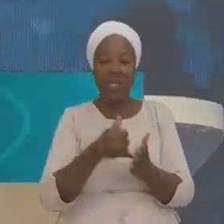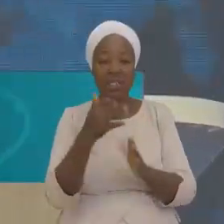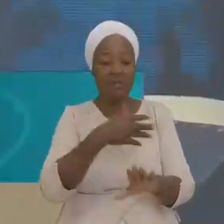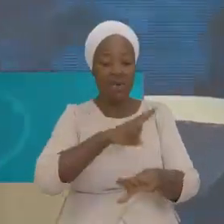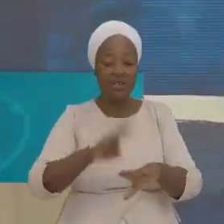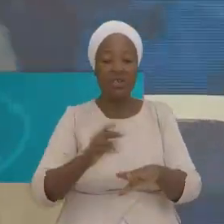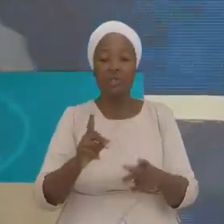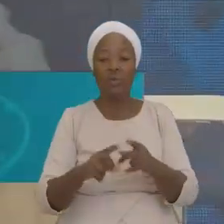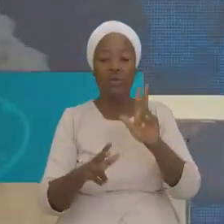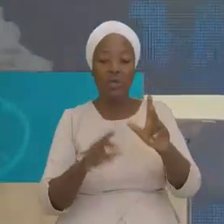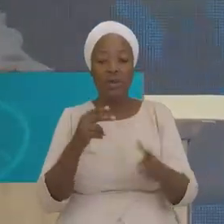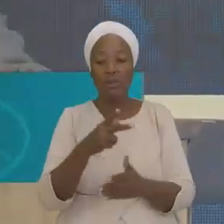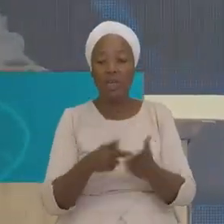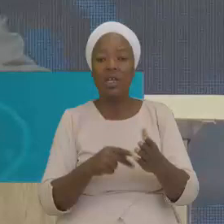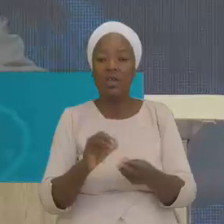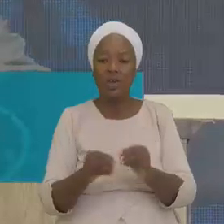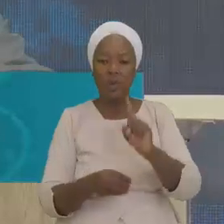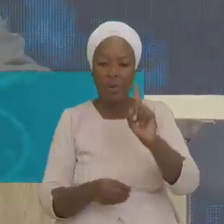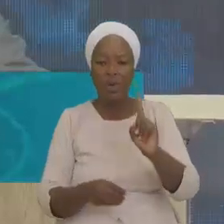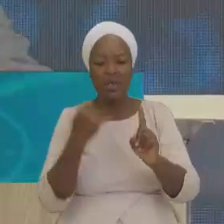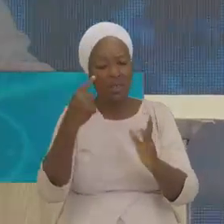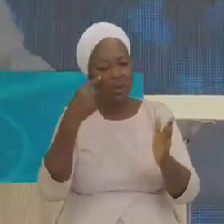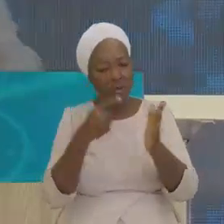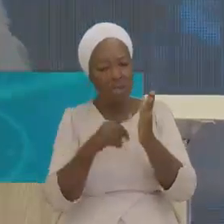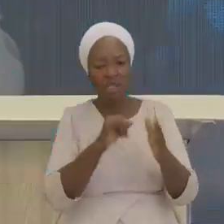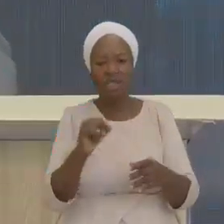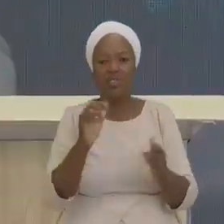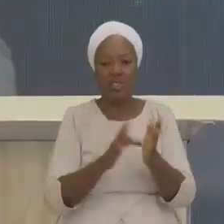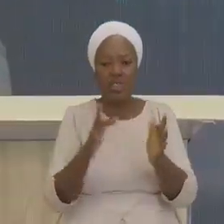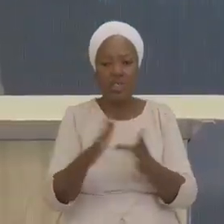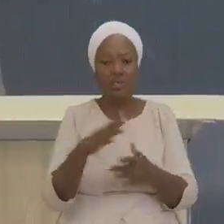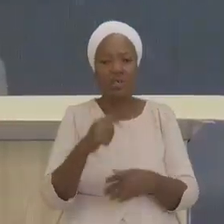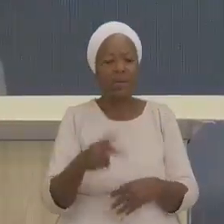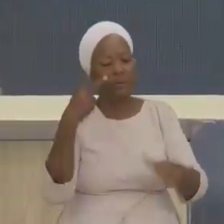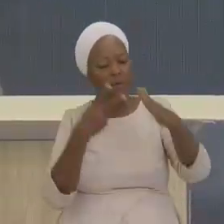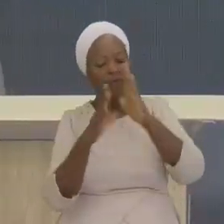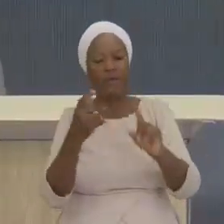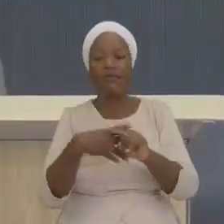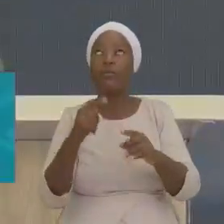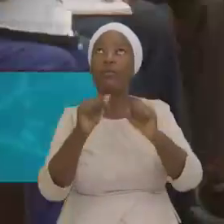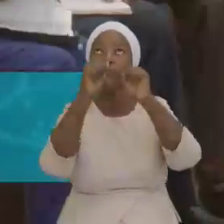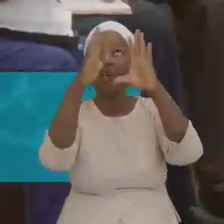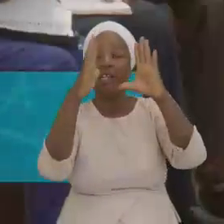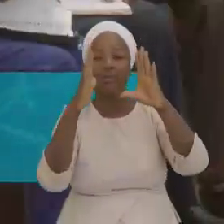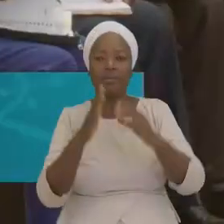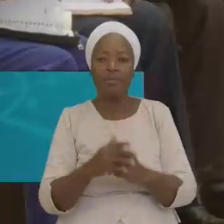Number one, recognizing Jesus the prophet from the Father.